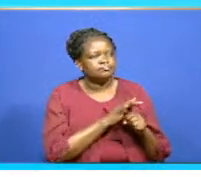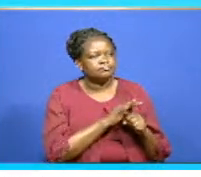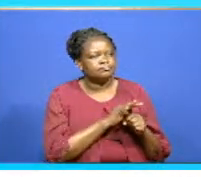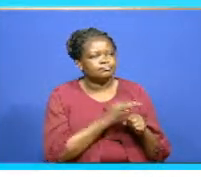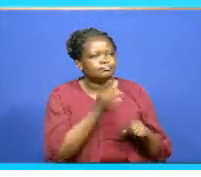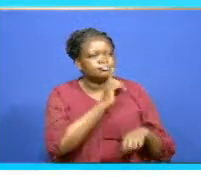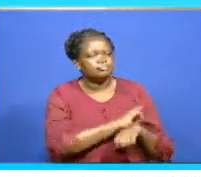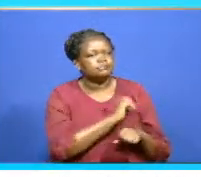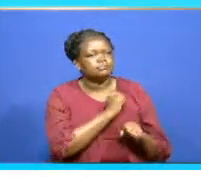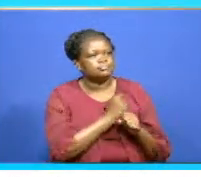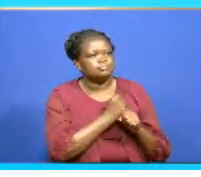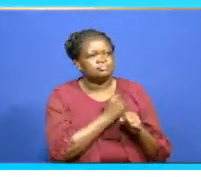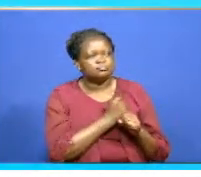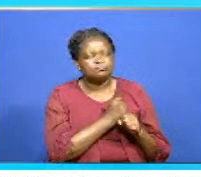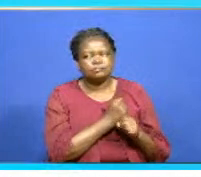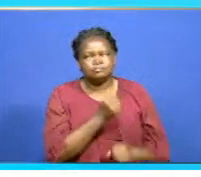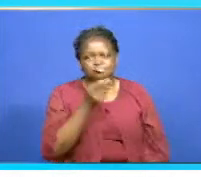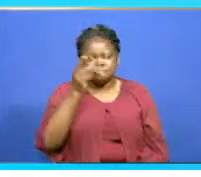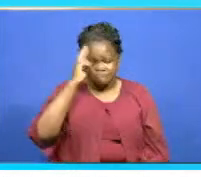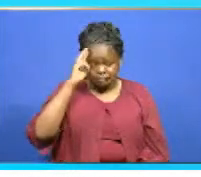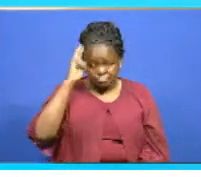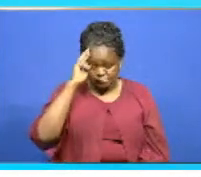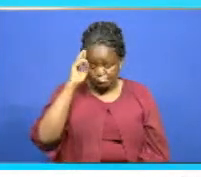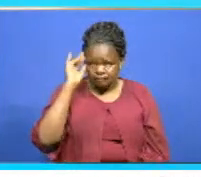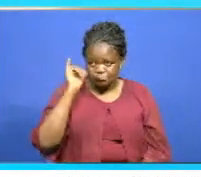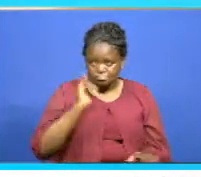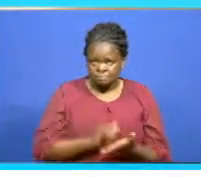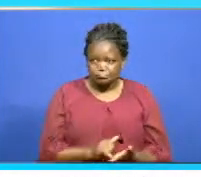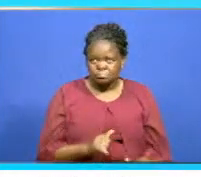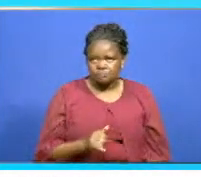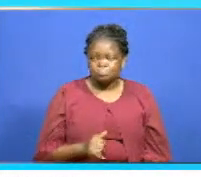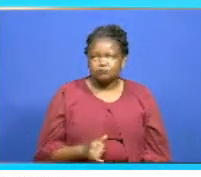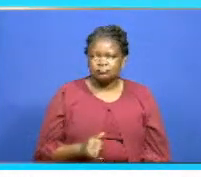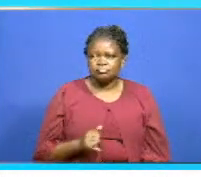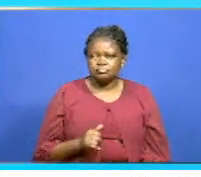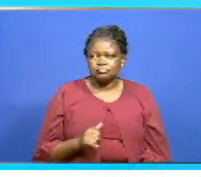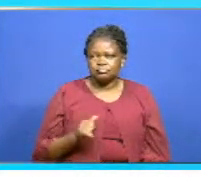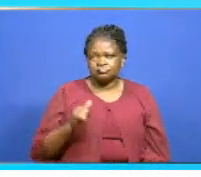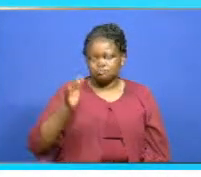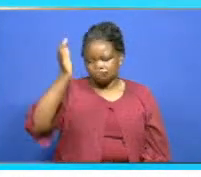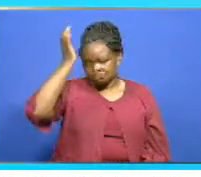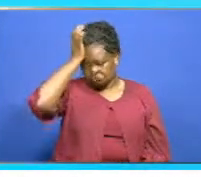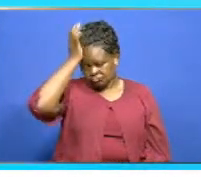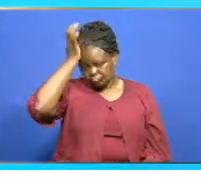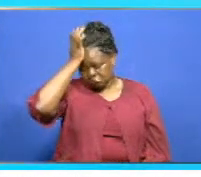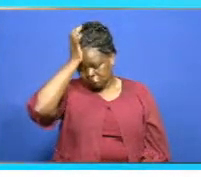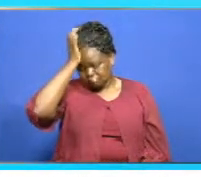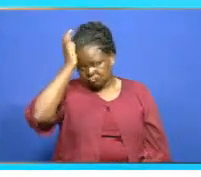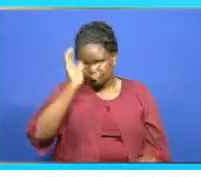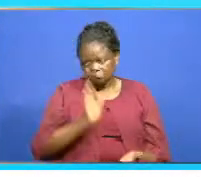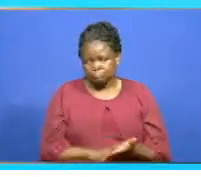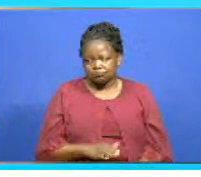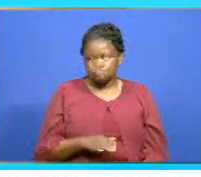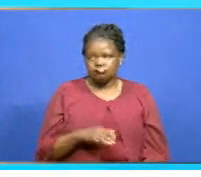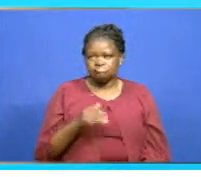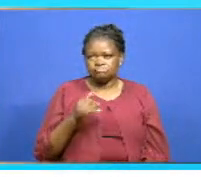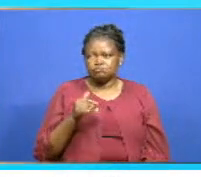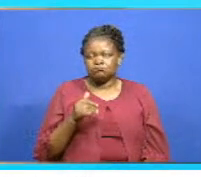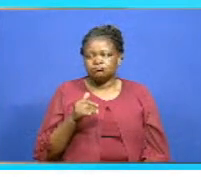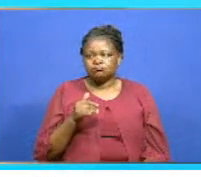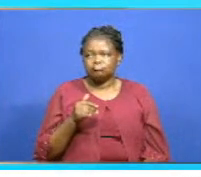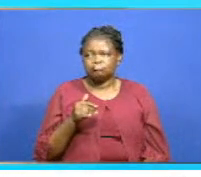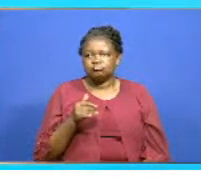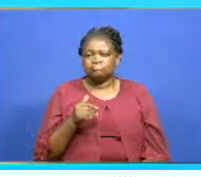due. And remember, Huruma Ward in Uasin Gishu, Hell's Gate and London Ward in